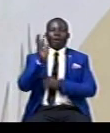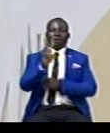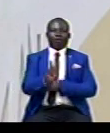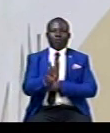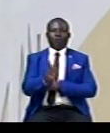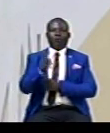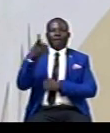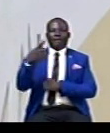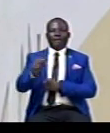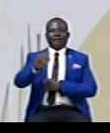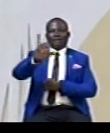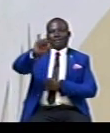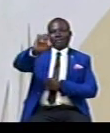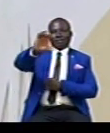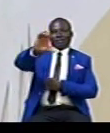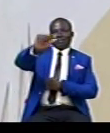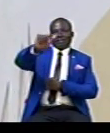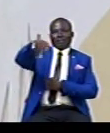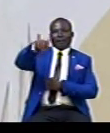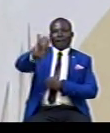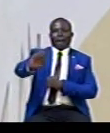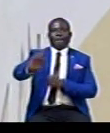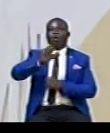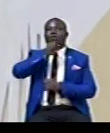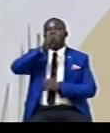the scapegoat